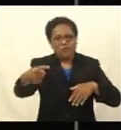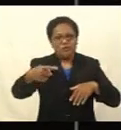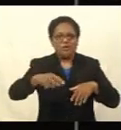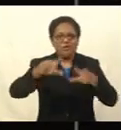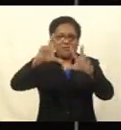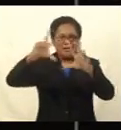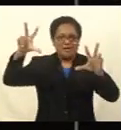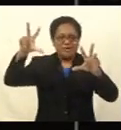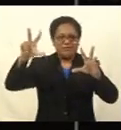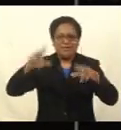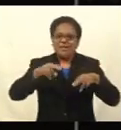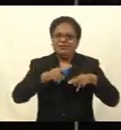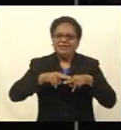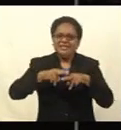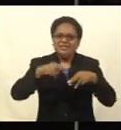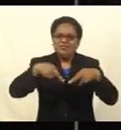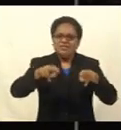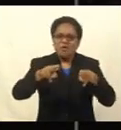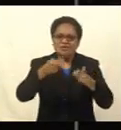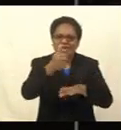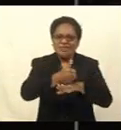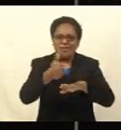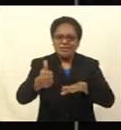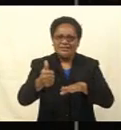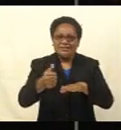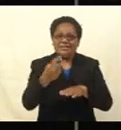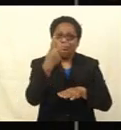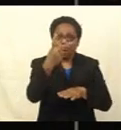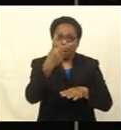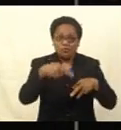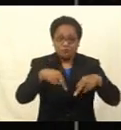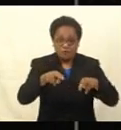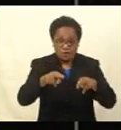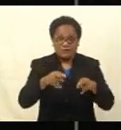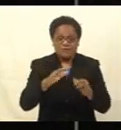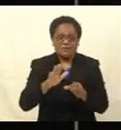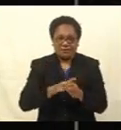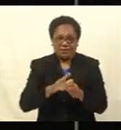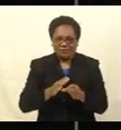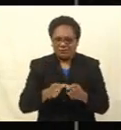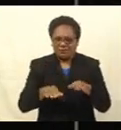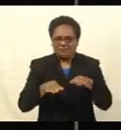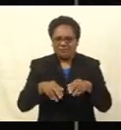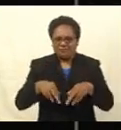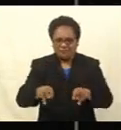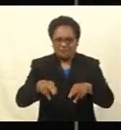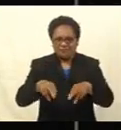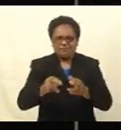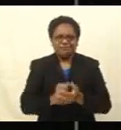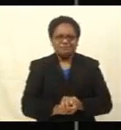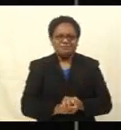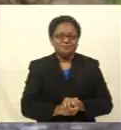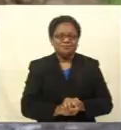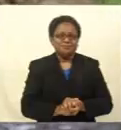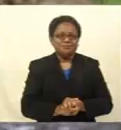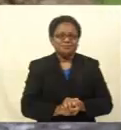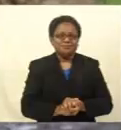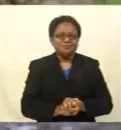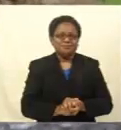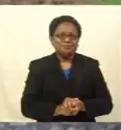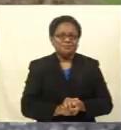Roads Authority, there are 2 separate roads being constructed along Korosomo Hill. Elena Trangivu has the details.